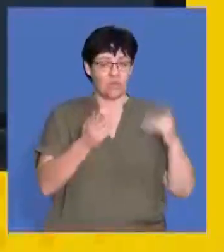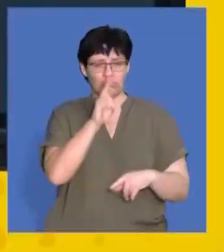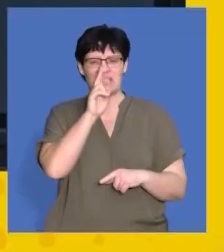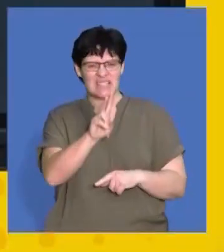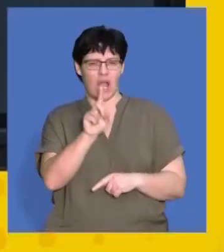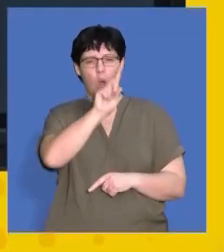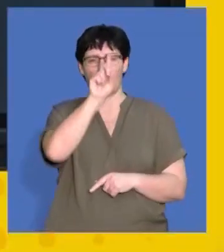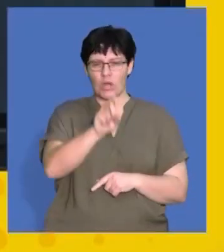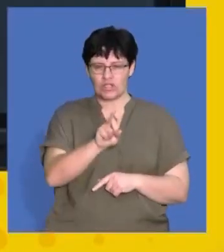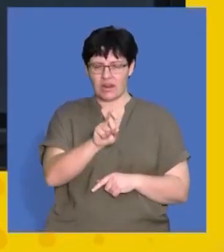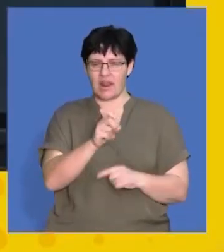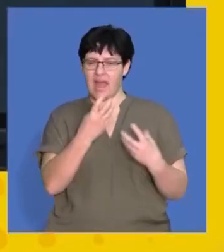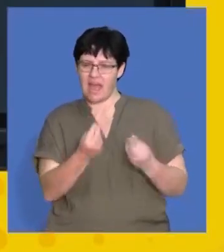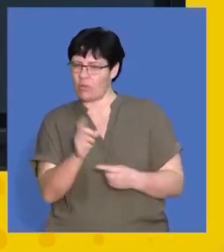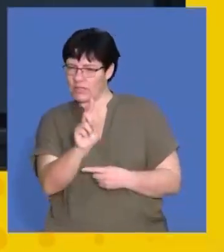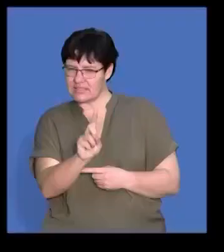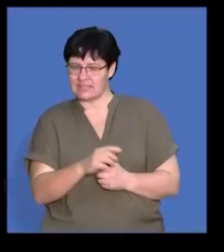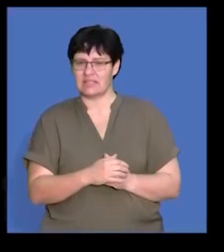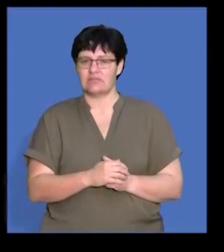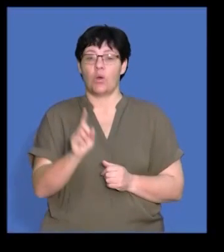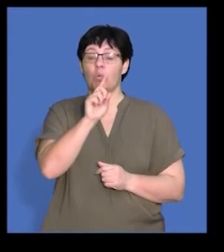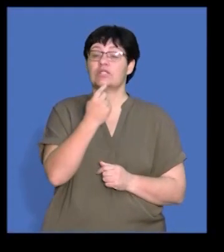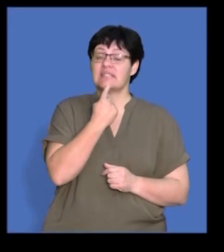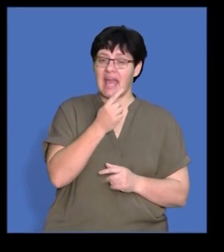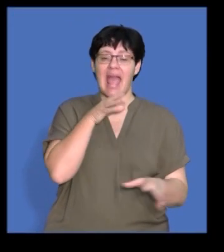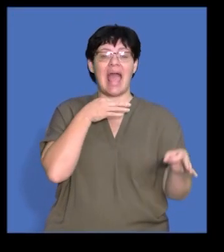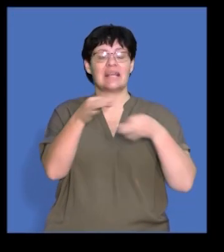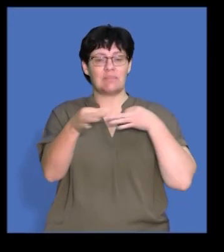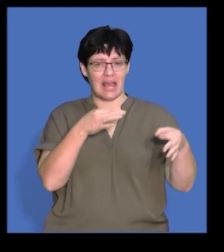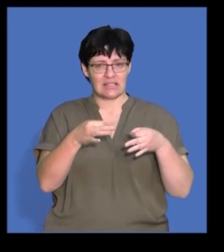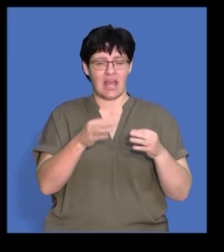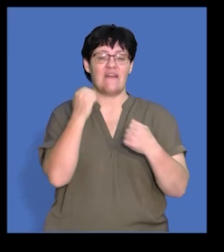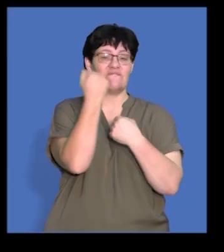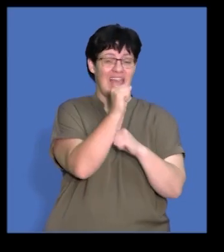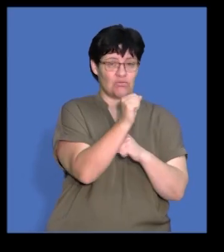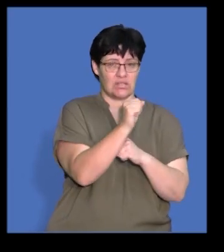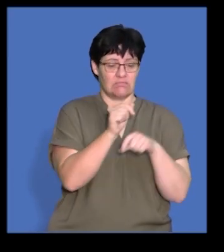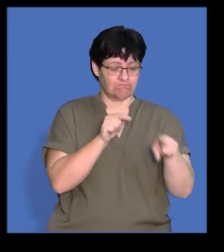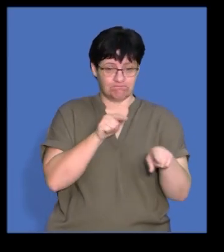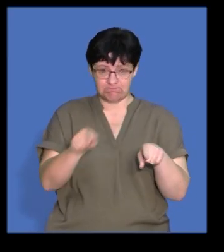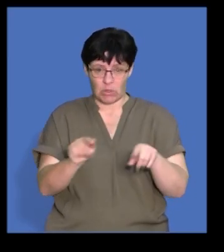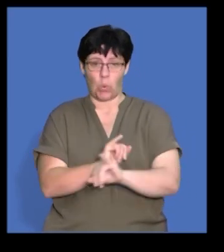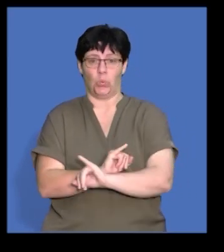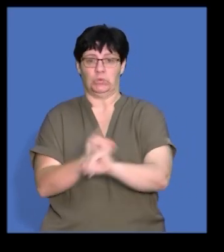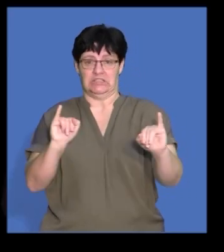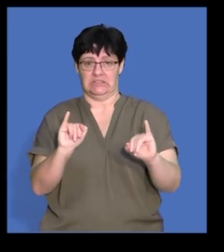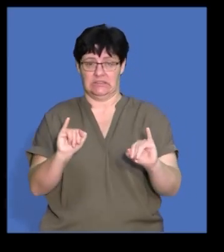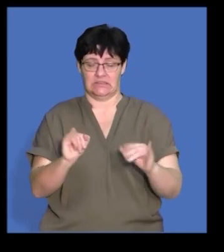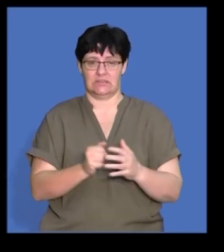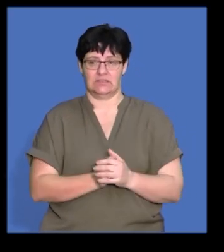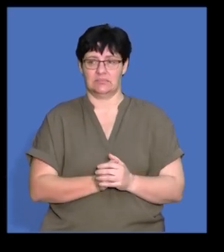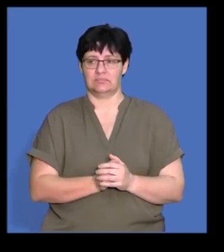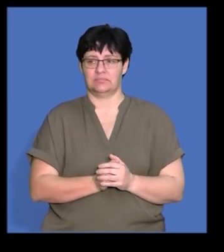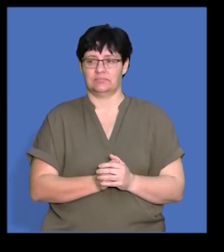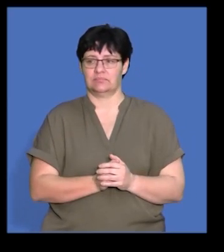our questions that we had were. So the question said, explain which factory performed the worst. I need a pen for